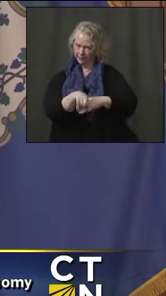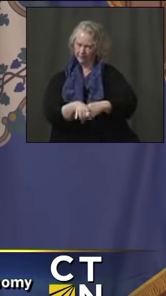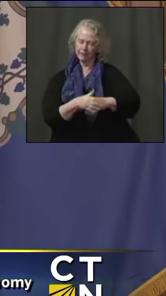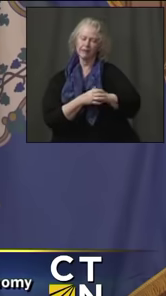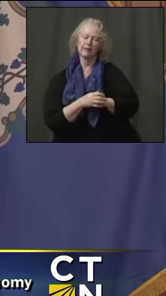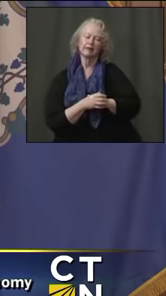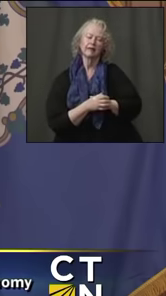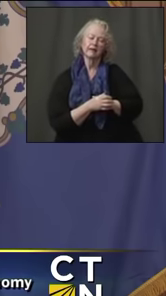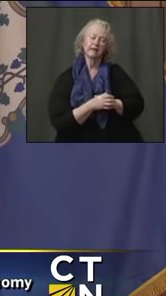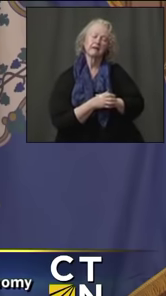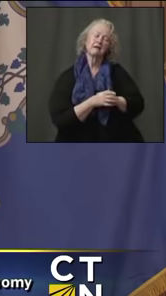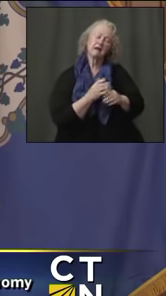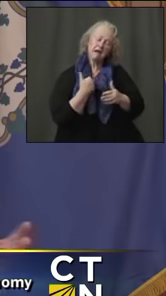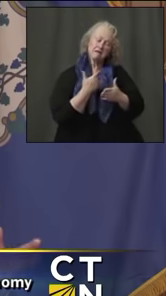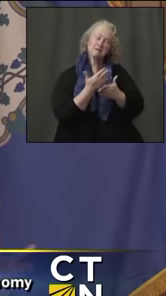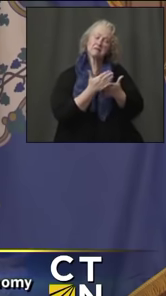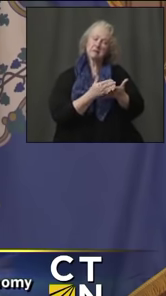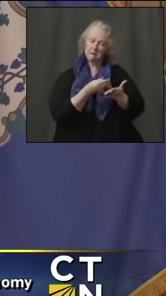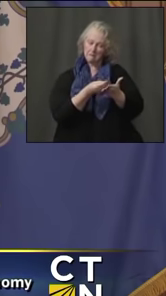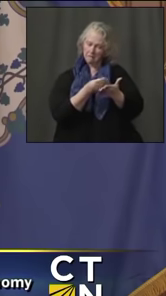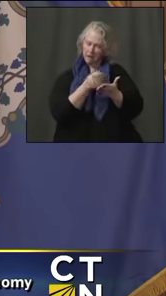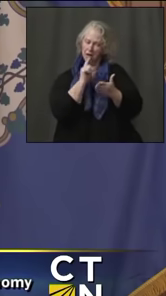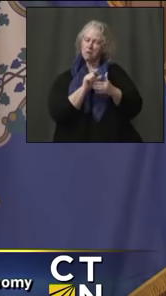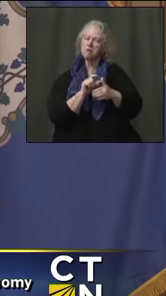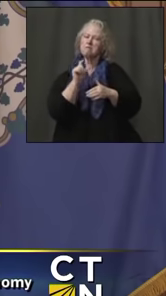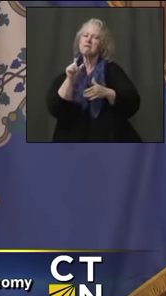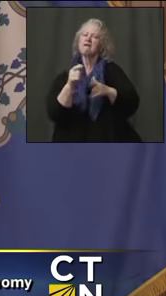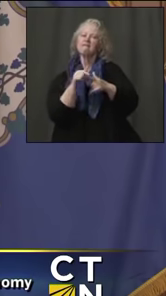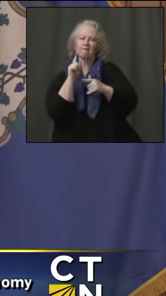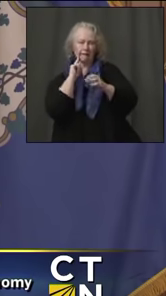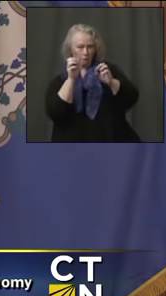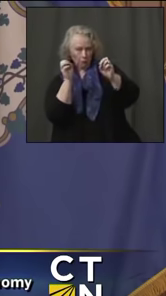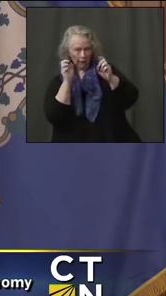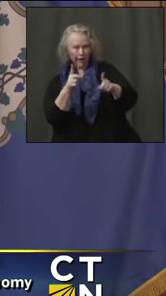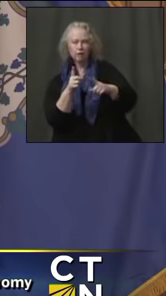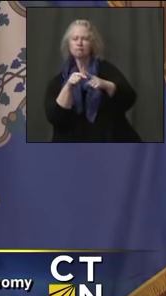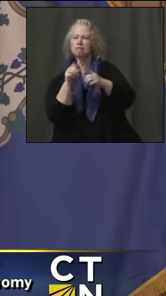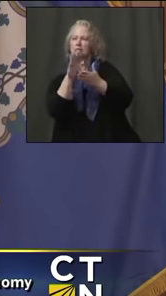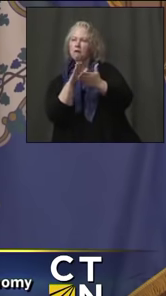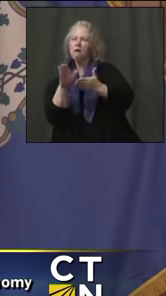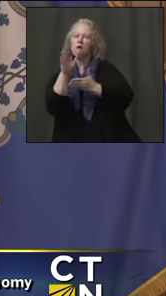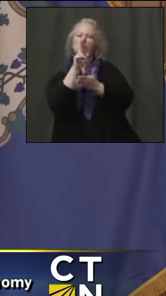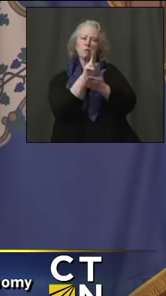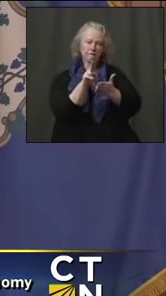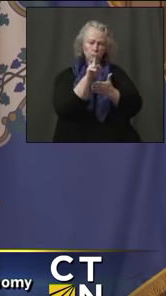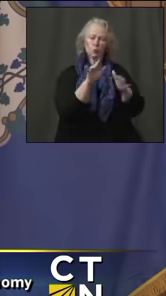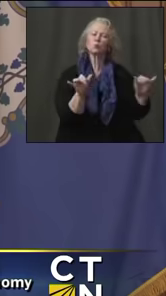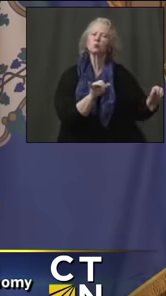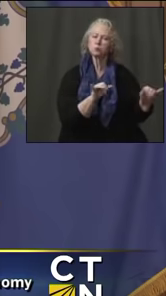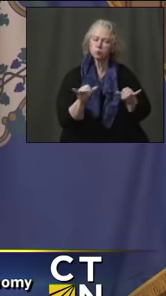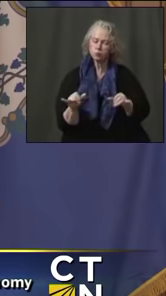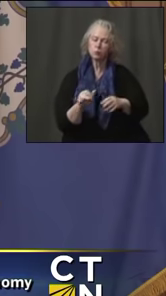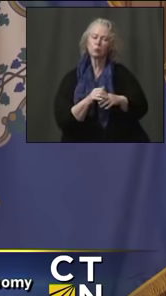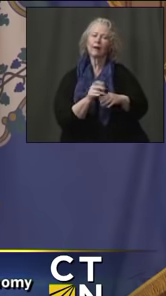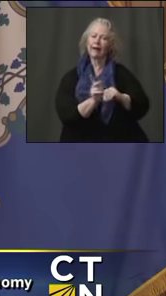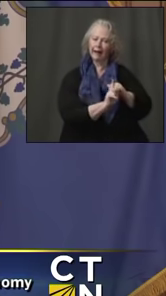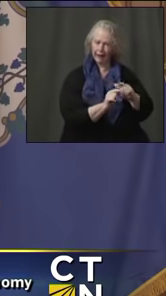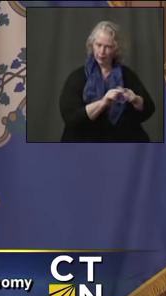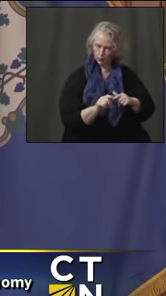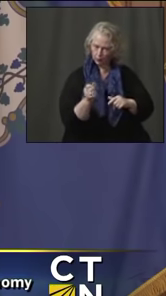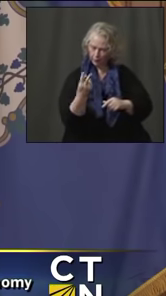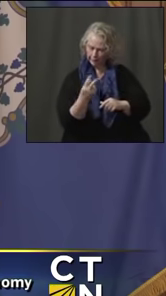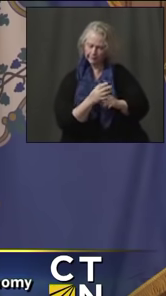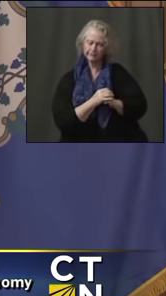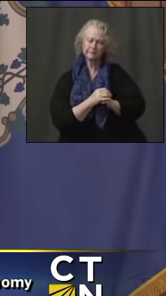addition, there's some money in there for education, for higher education, and there's money there for K through 12